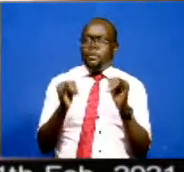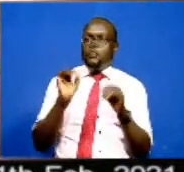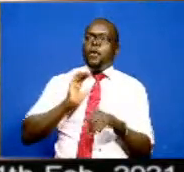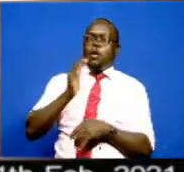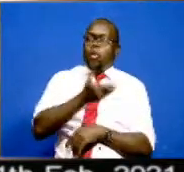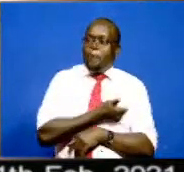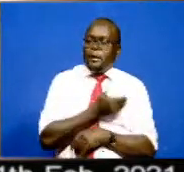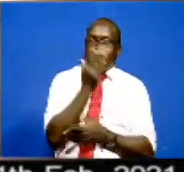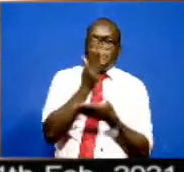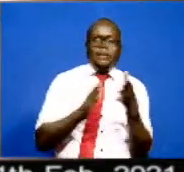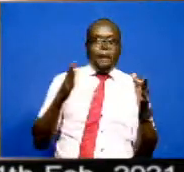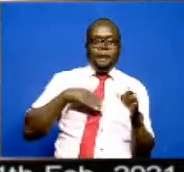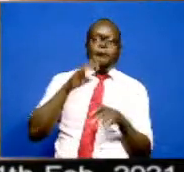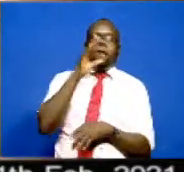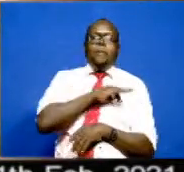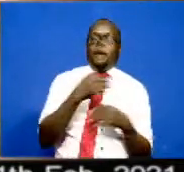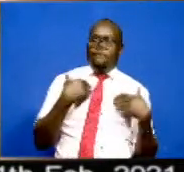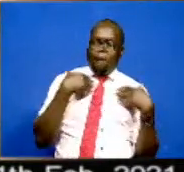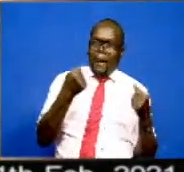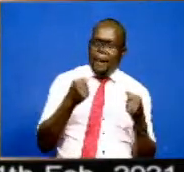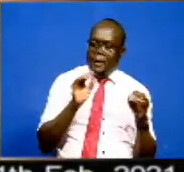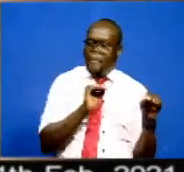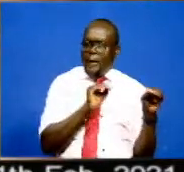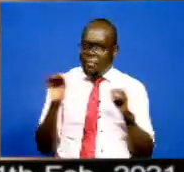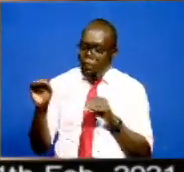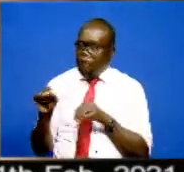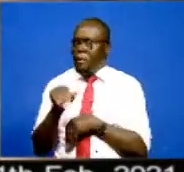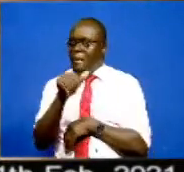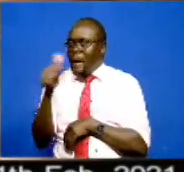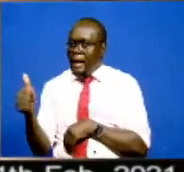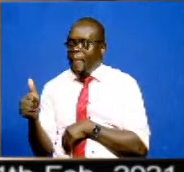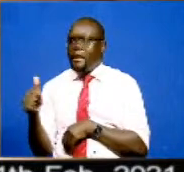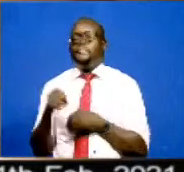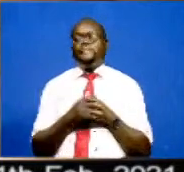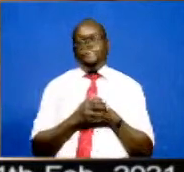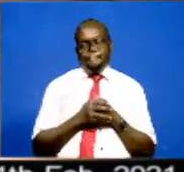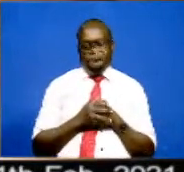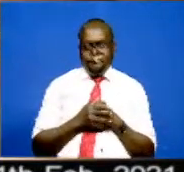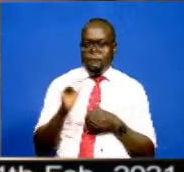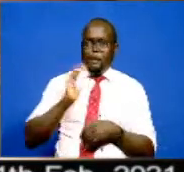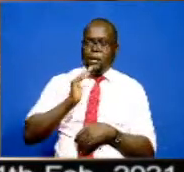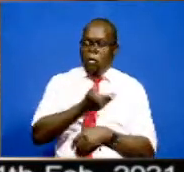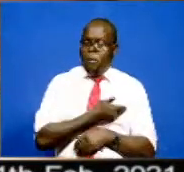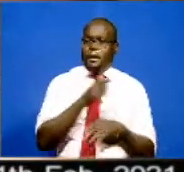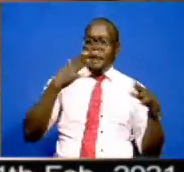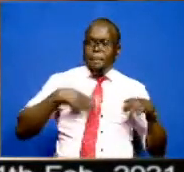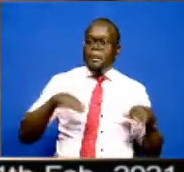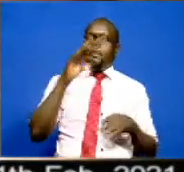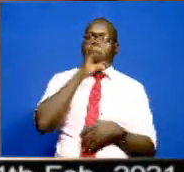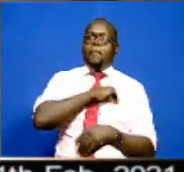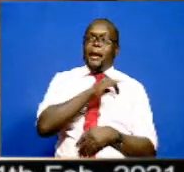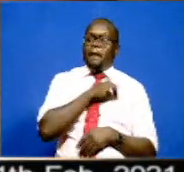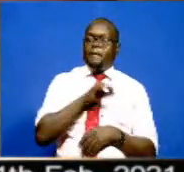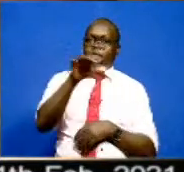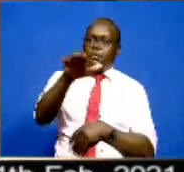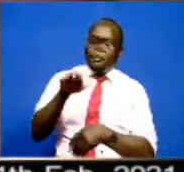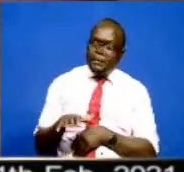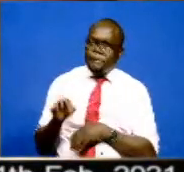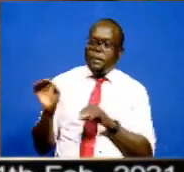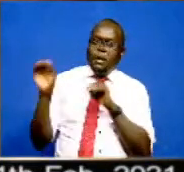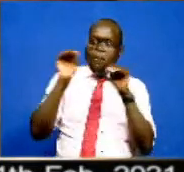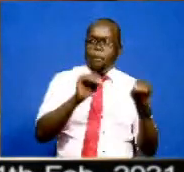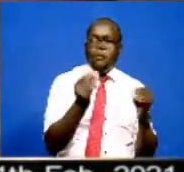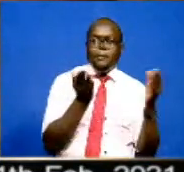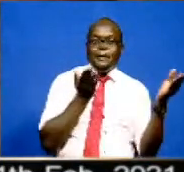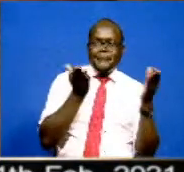have been benefiting in health can leave those who have not been benefiting to benefit, those who have been benefiting in transport to go and